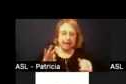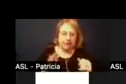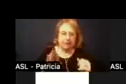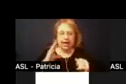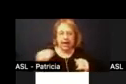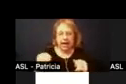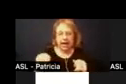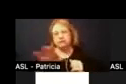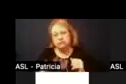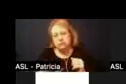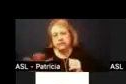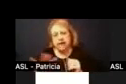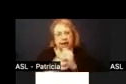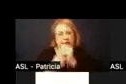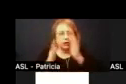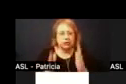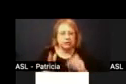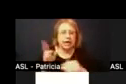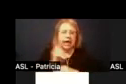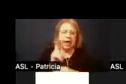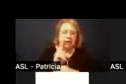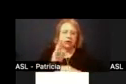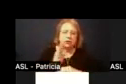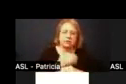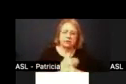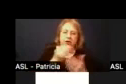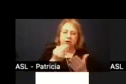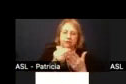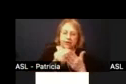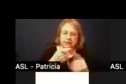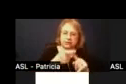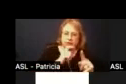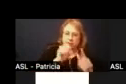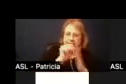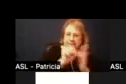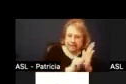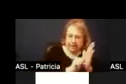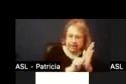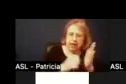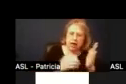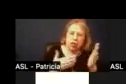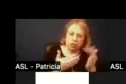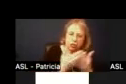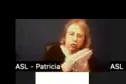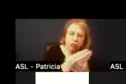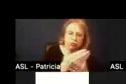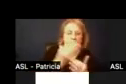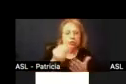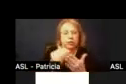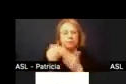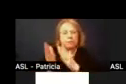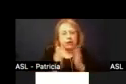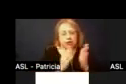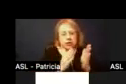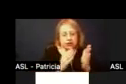use of the funds that we received from the state through uh the budget act this year um in our